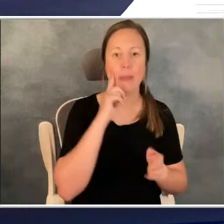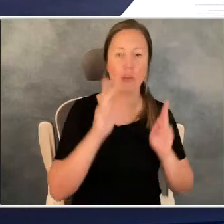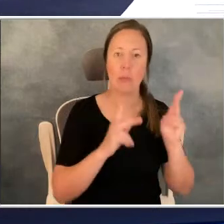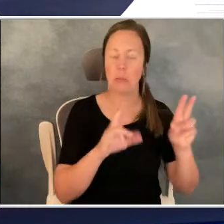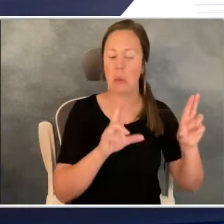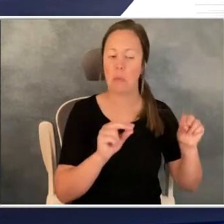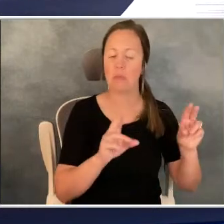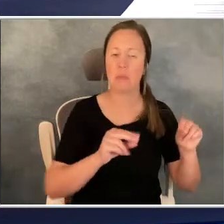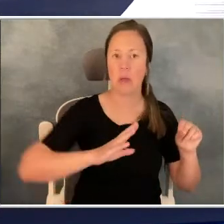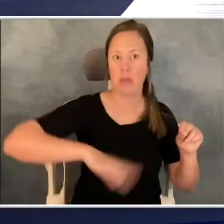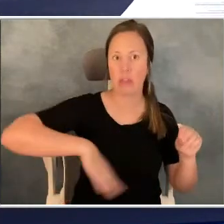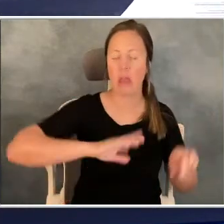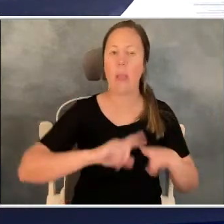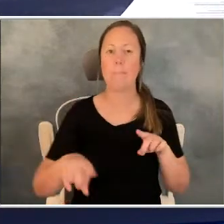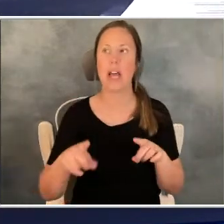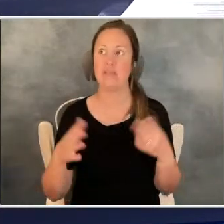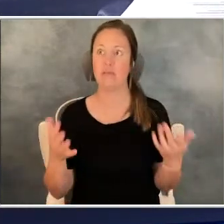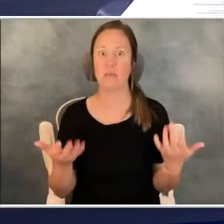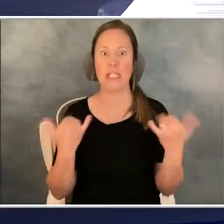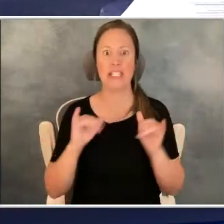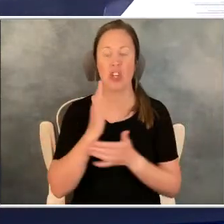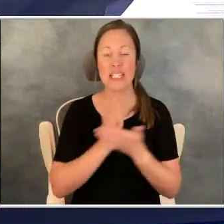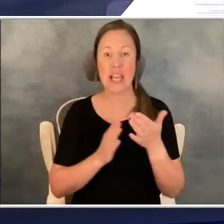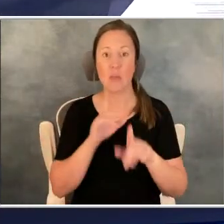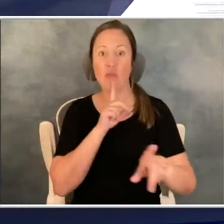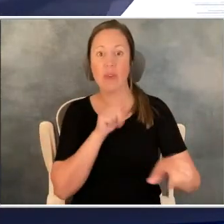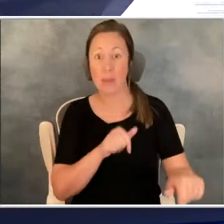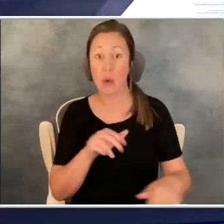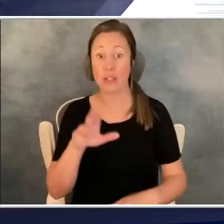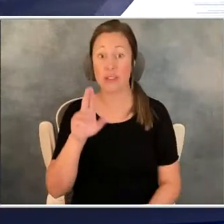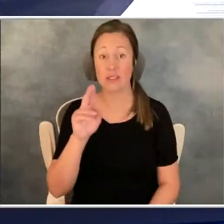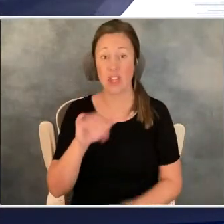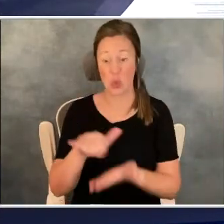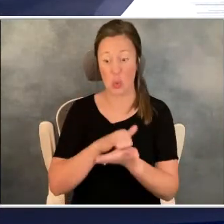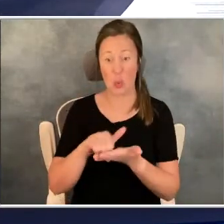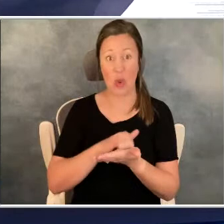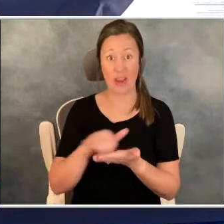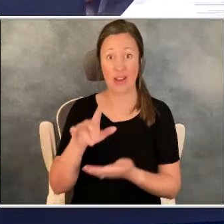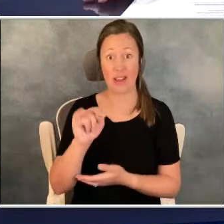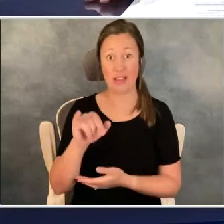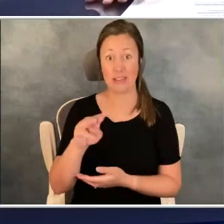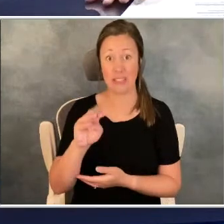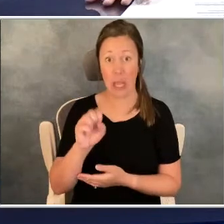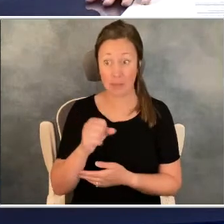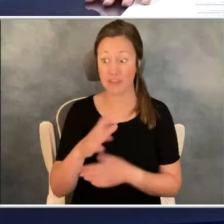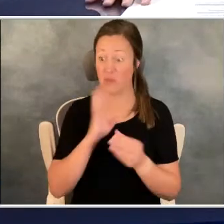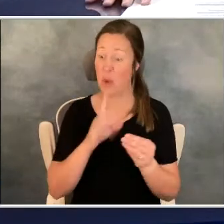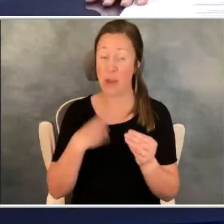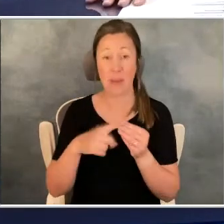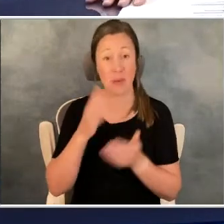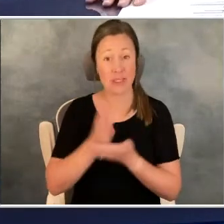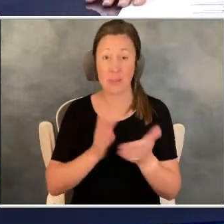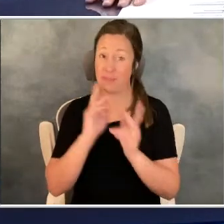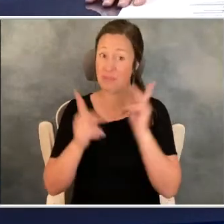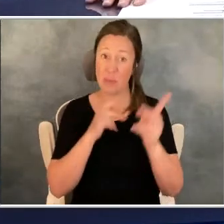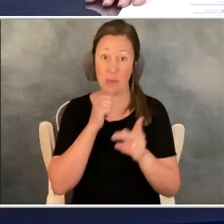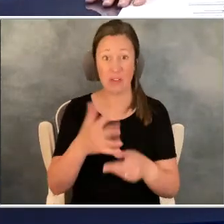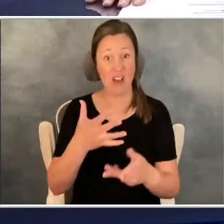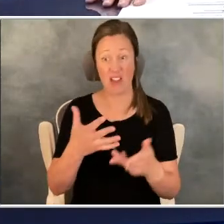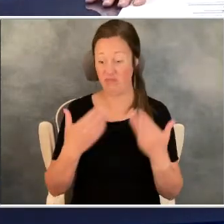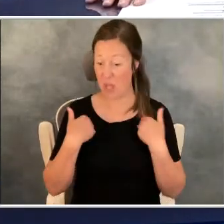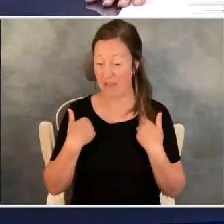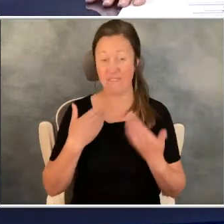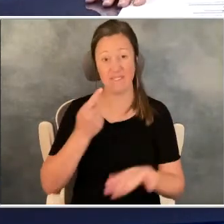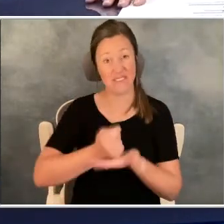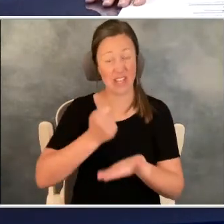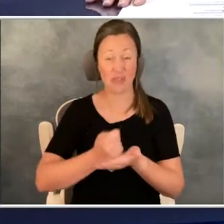are reports, and the New York Times detailed that in their article. Here are these patients who didn't get their therapy. Yep. And although a lot of those folks